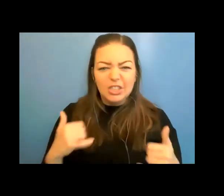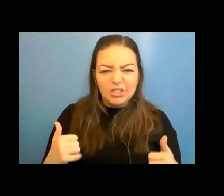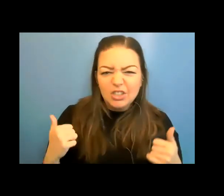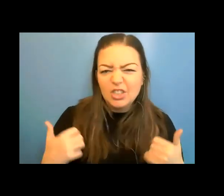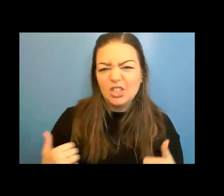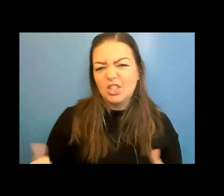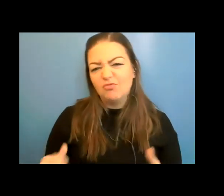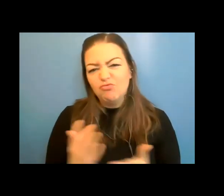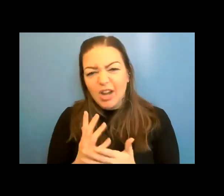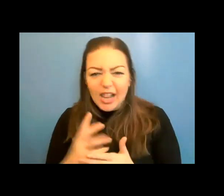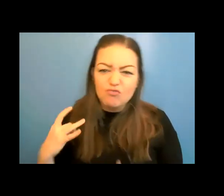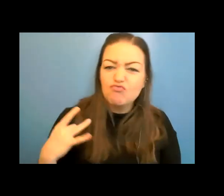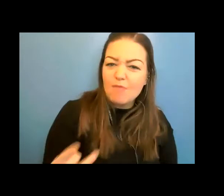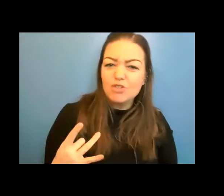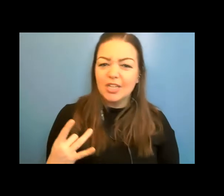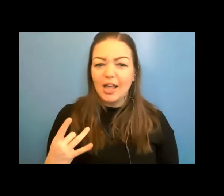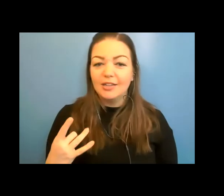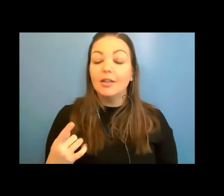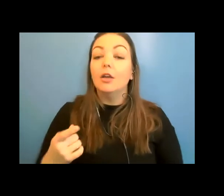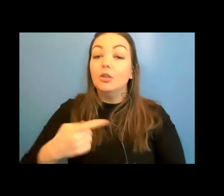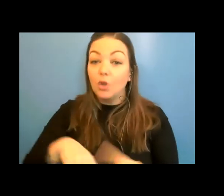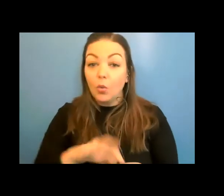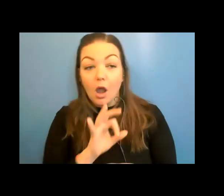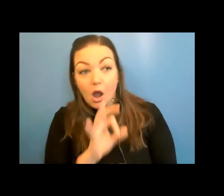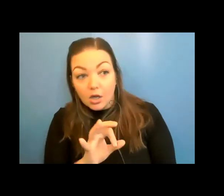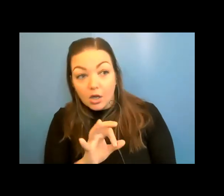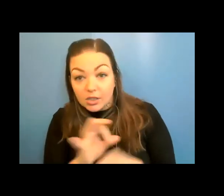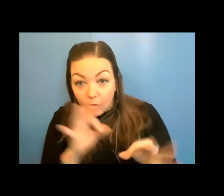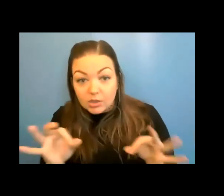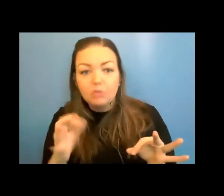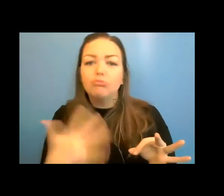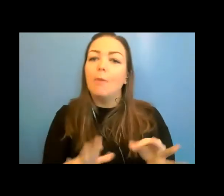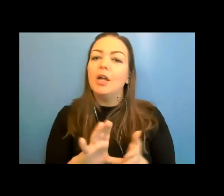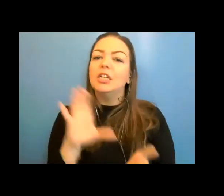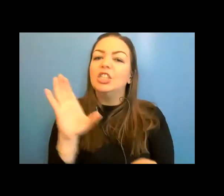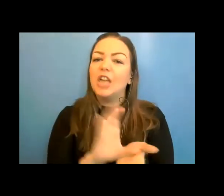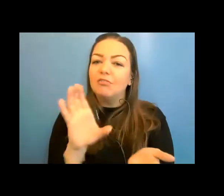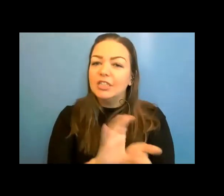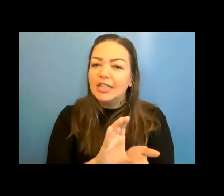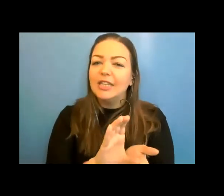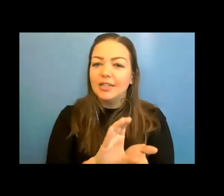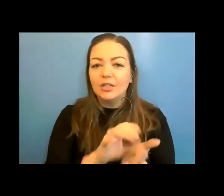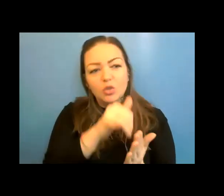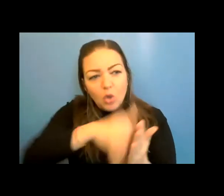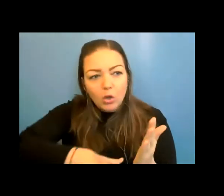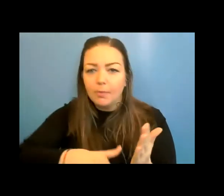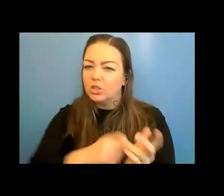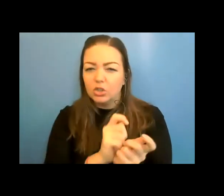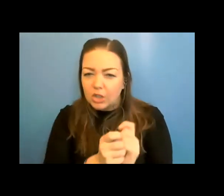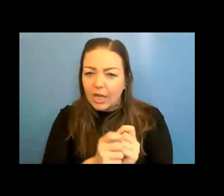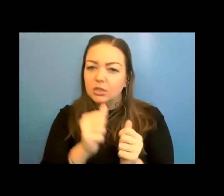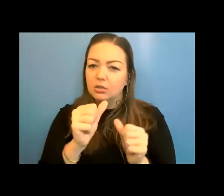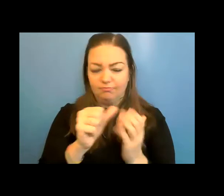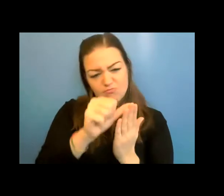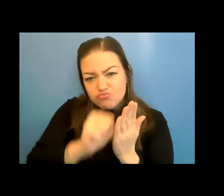So we're asking questions of everything from the charity constitutional documents to the structure of the new organisation, how our